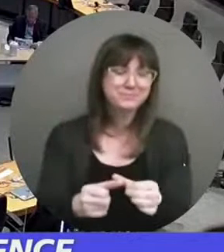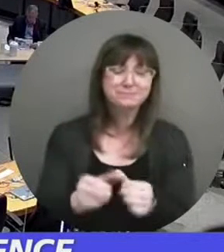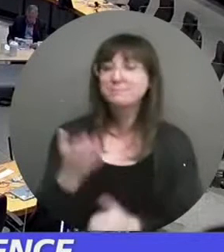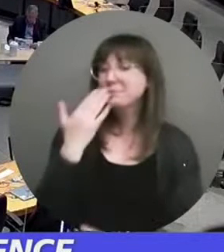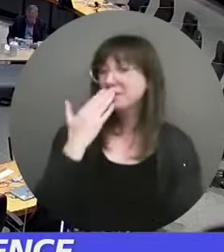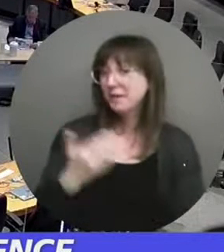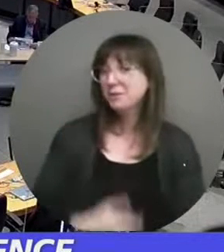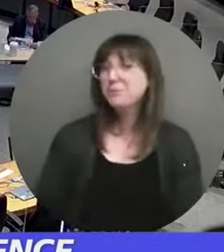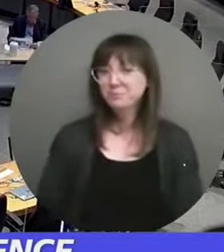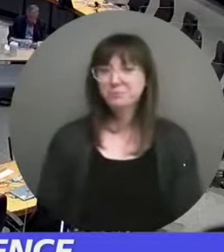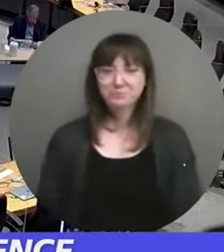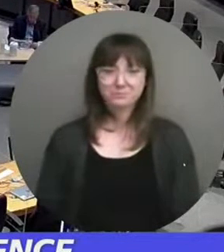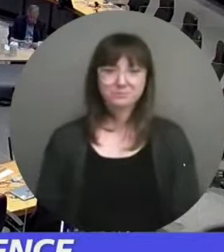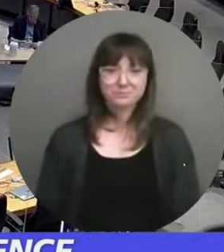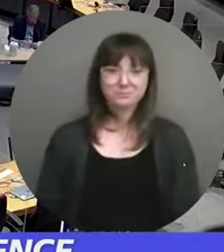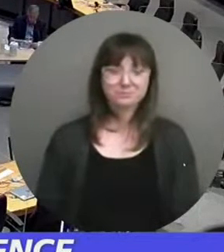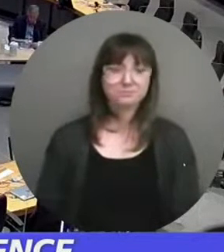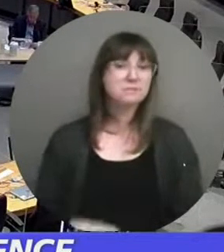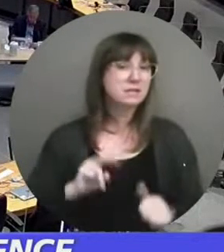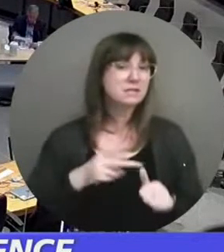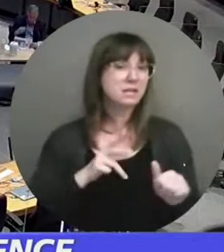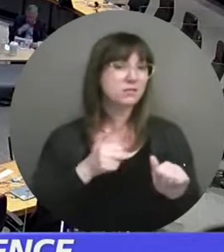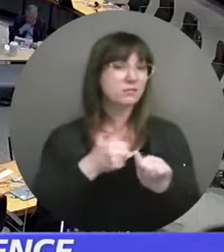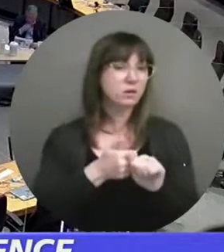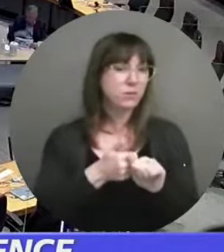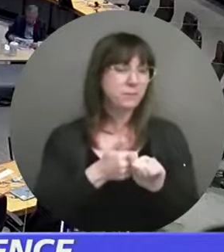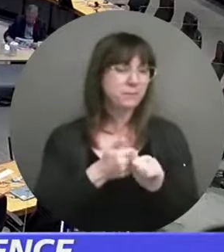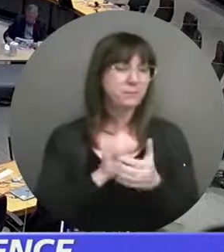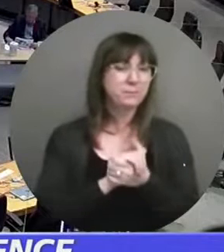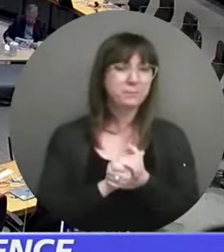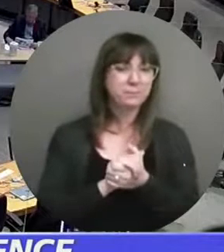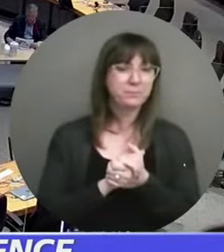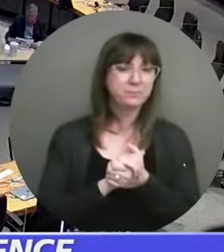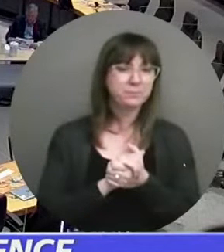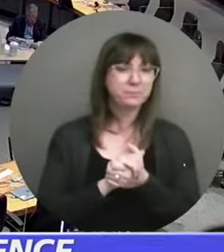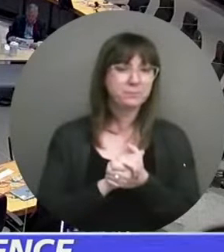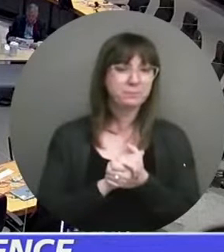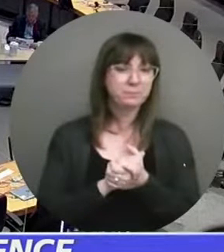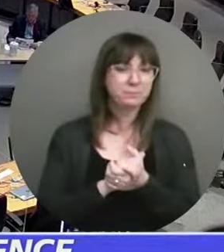Thank you. My follow-up questions are following. I don't know if